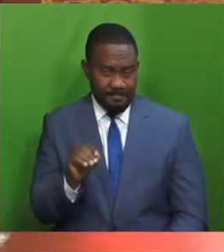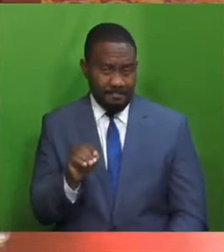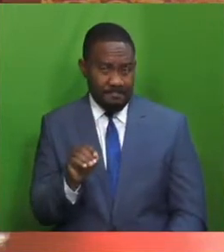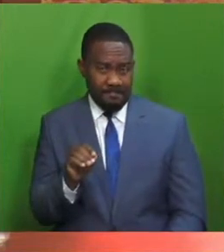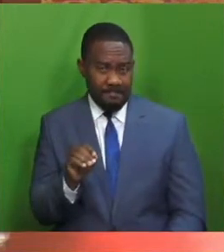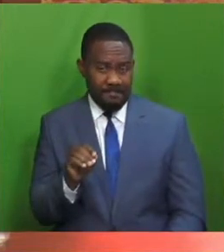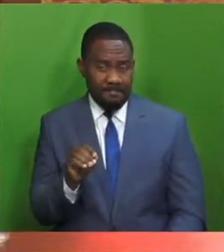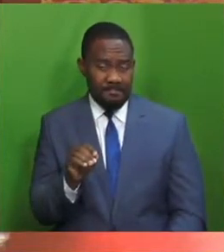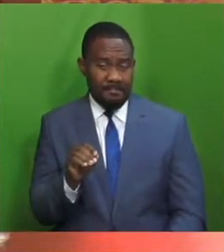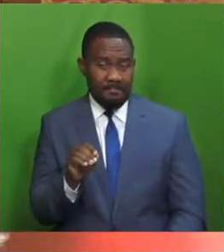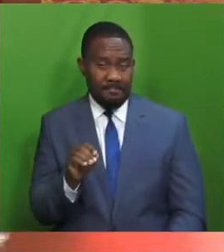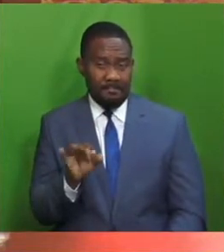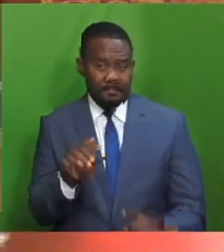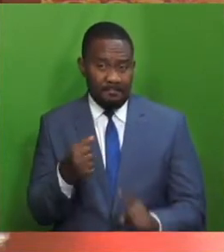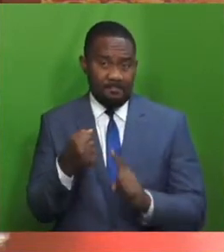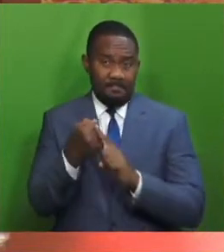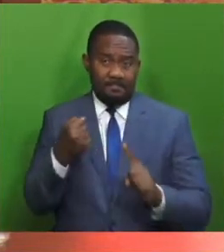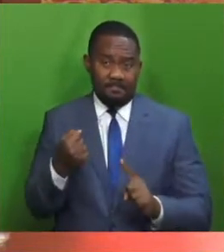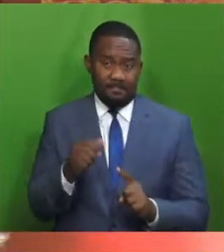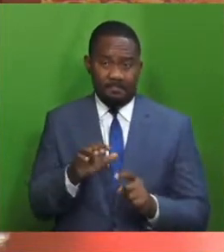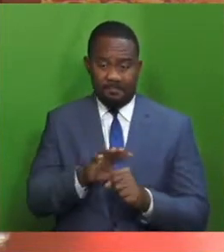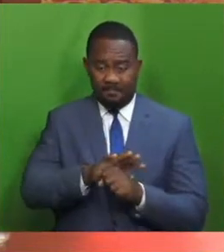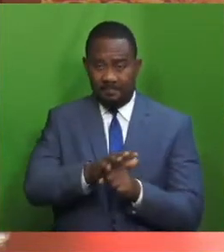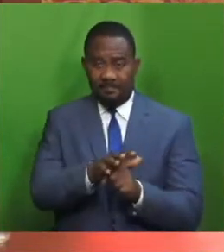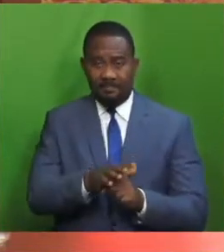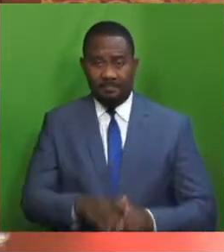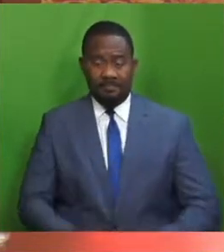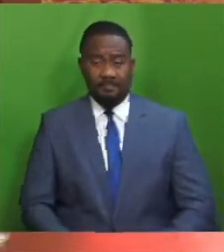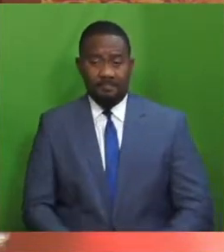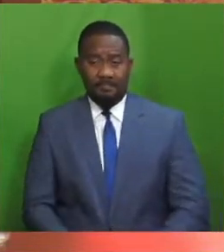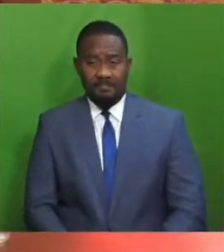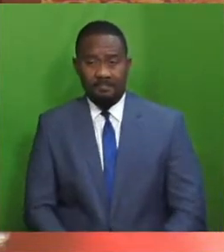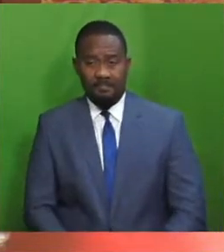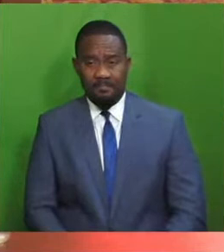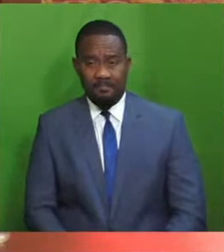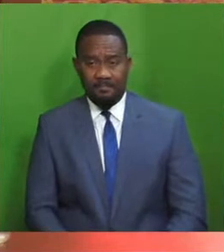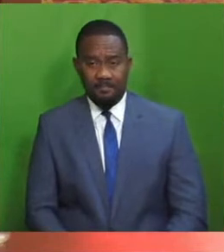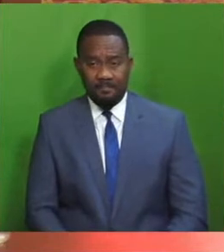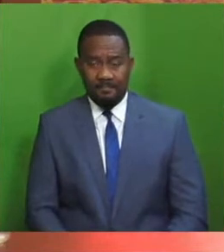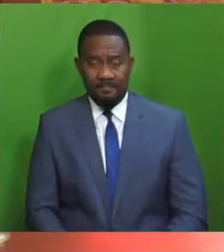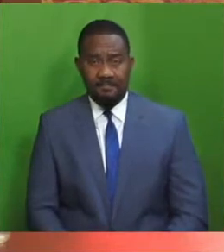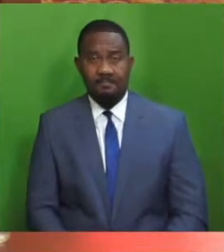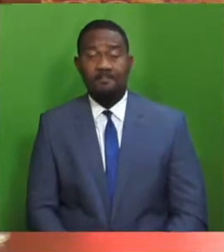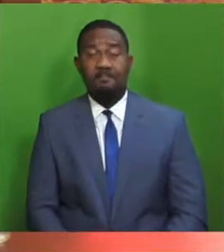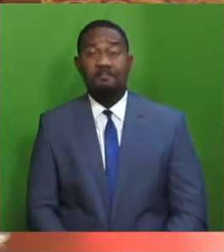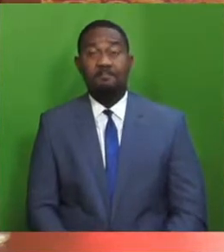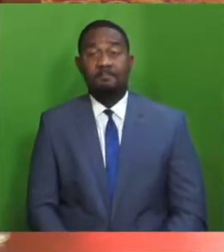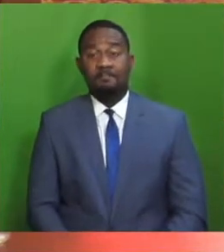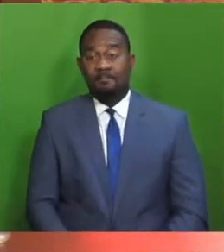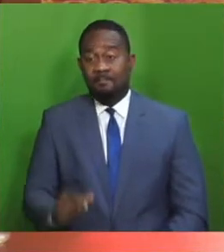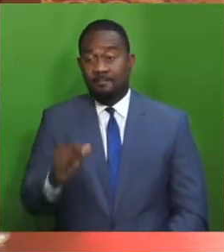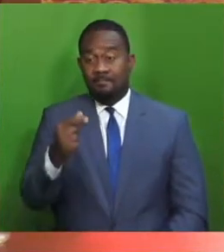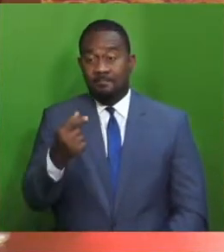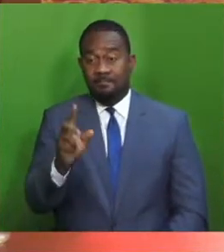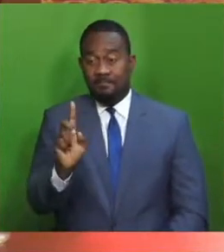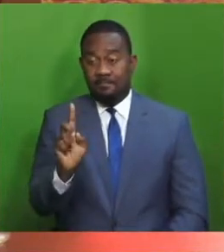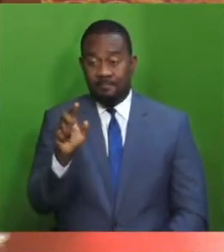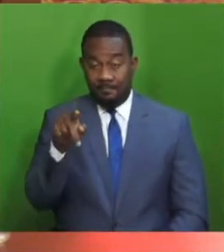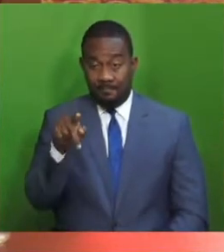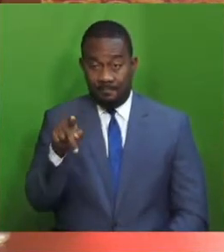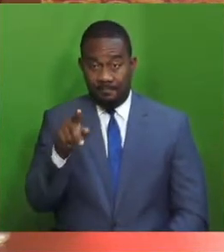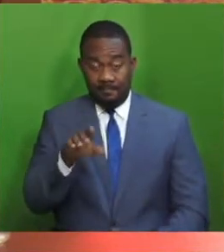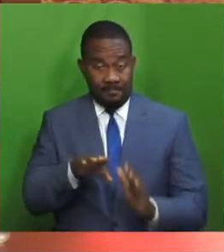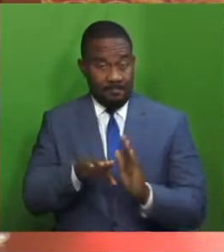of 2020, but for the COVID. Mr. Speaker, average GDP growth rate under Kufuor